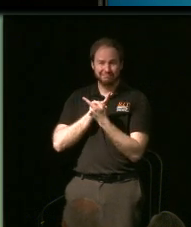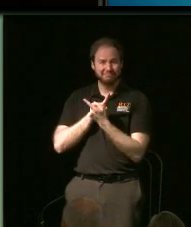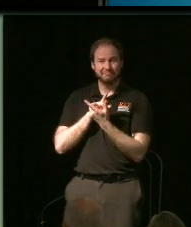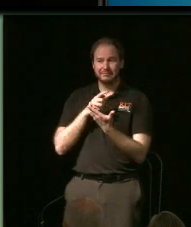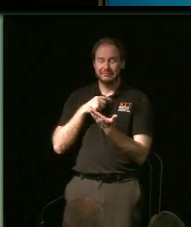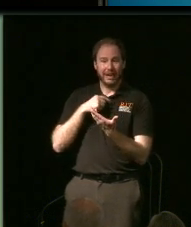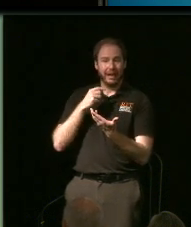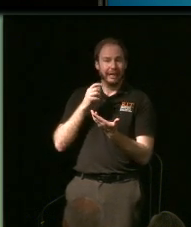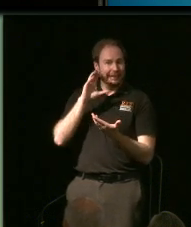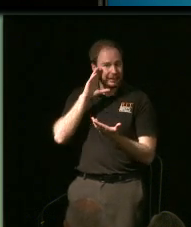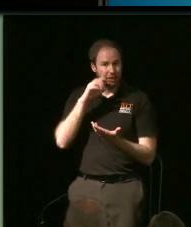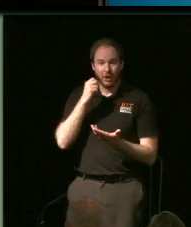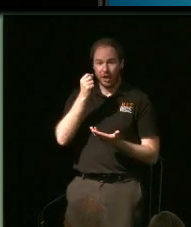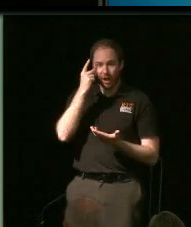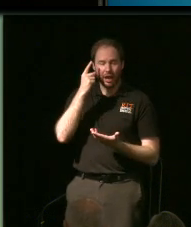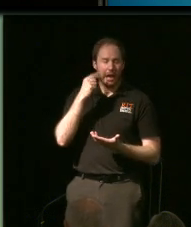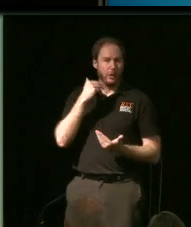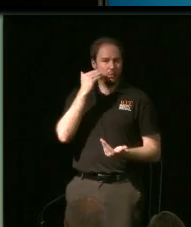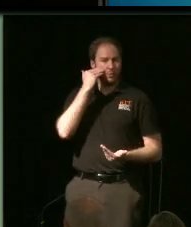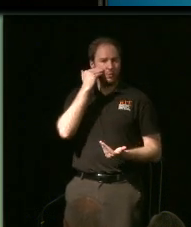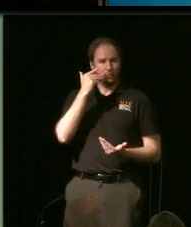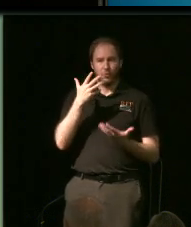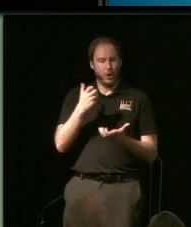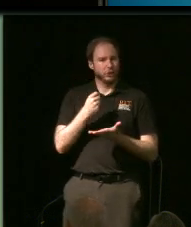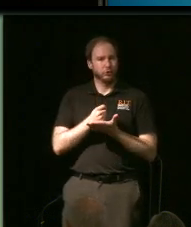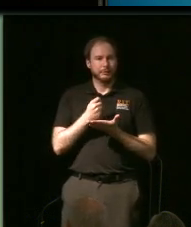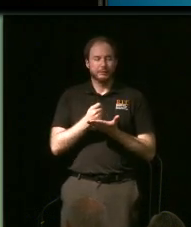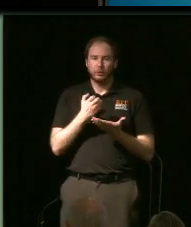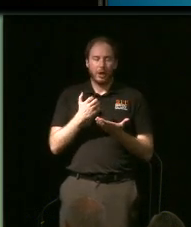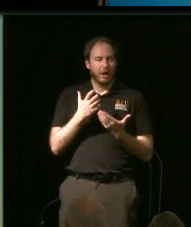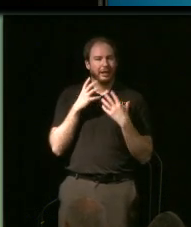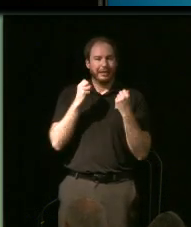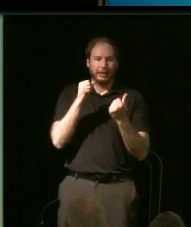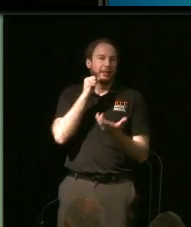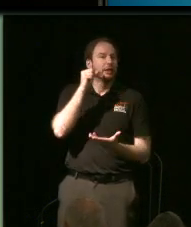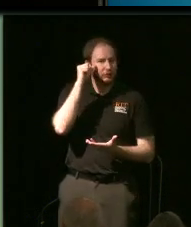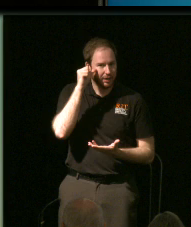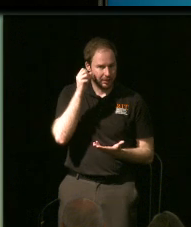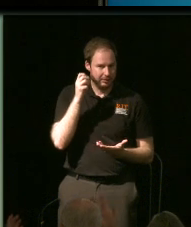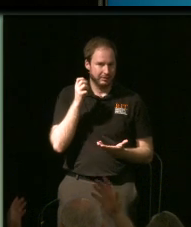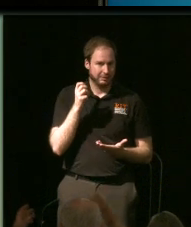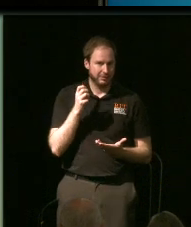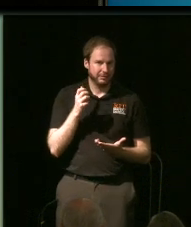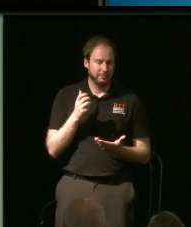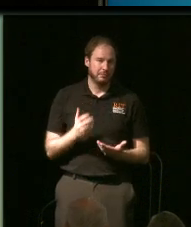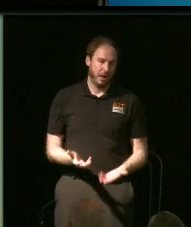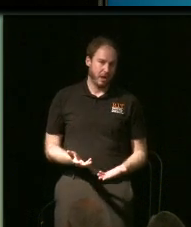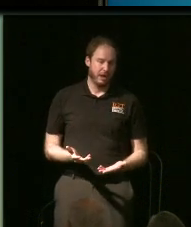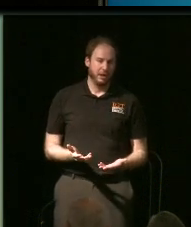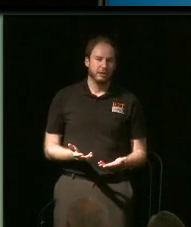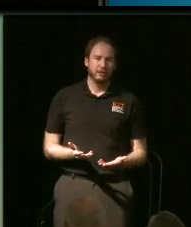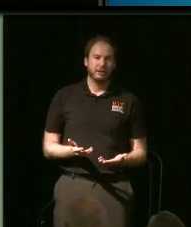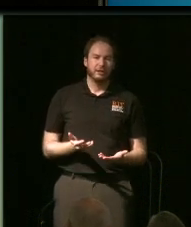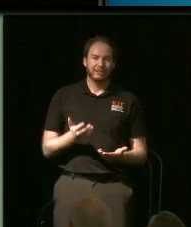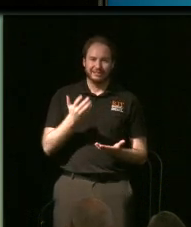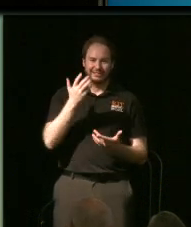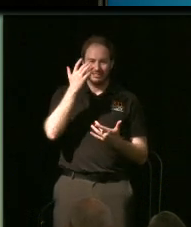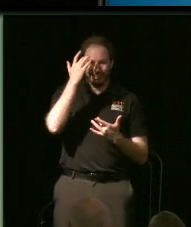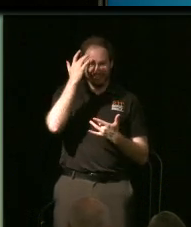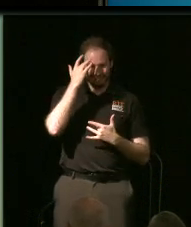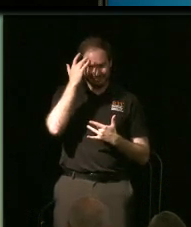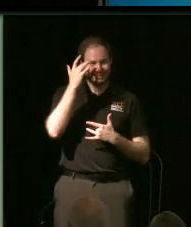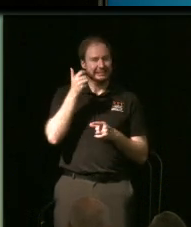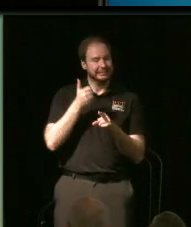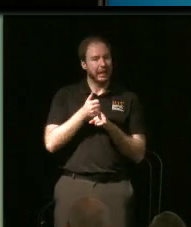We see it. We understand. You want a treatment. You want it yesterday. But the disease is slow